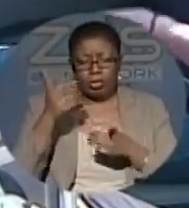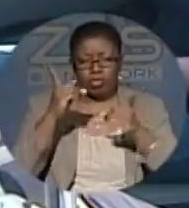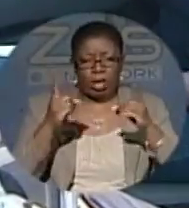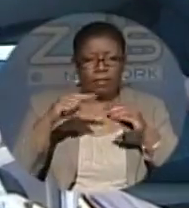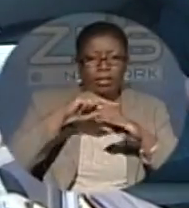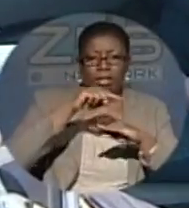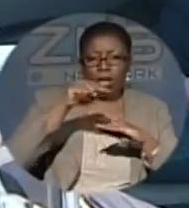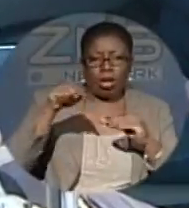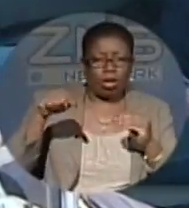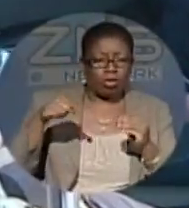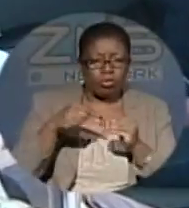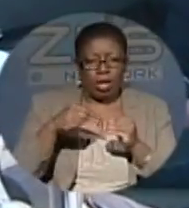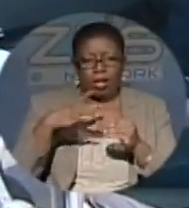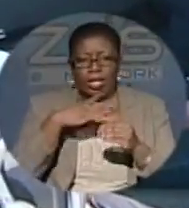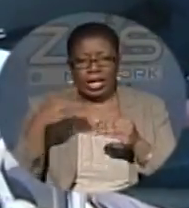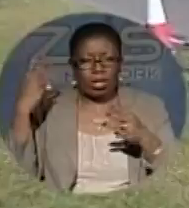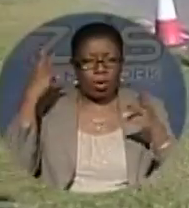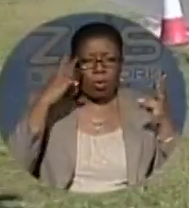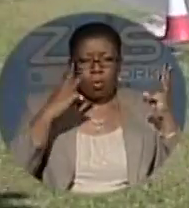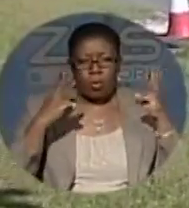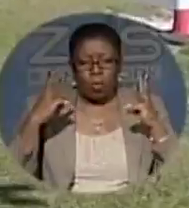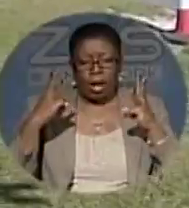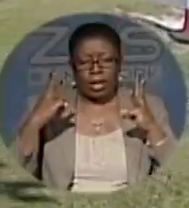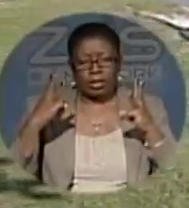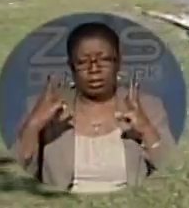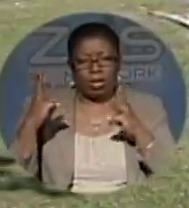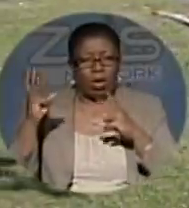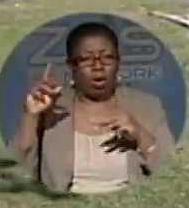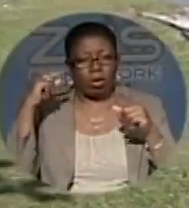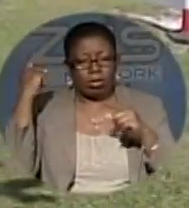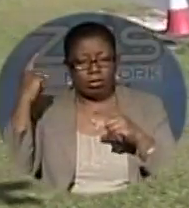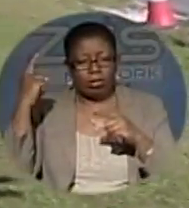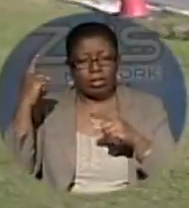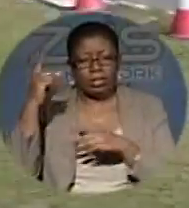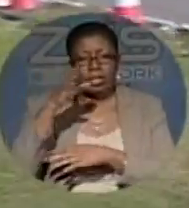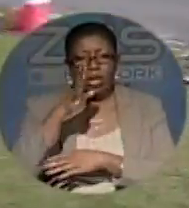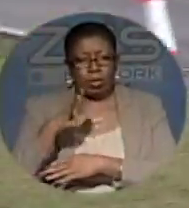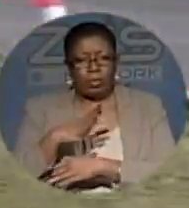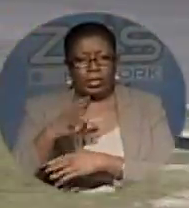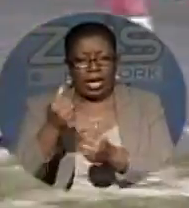like wild women, and I love it. Bahamas Speed Week continues on